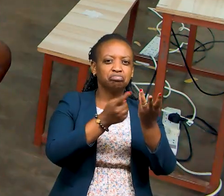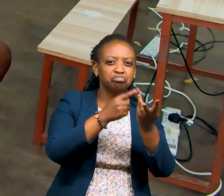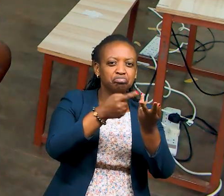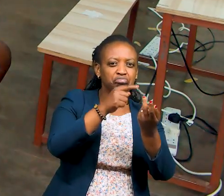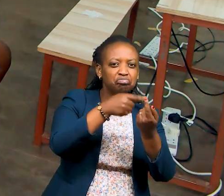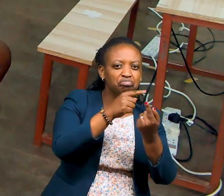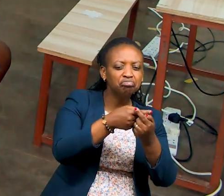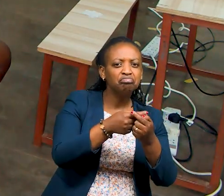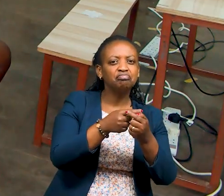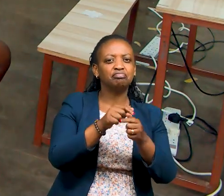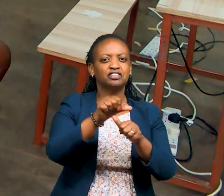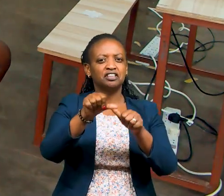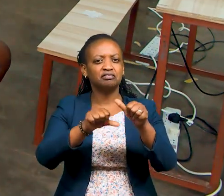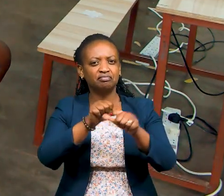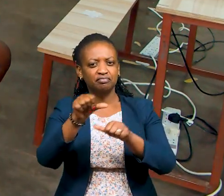Calculating